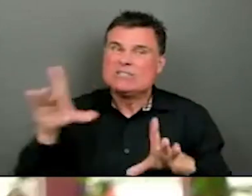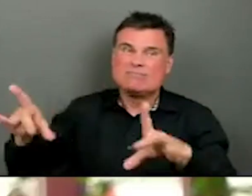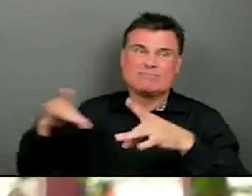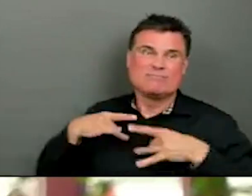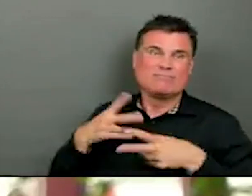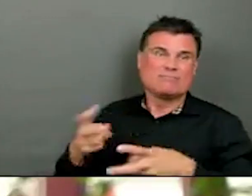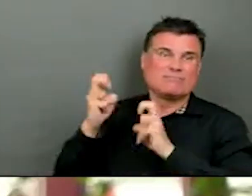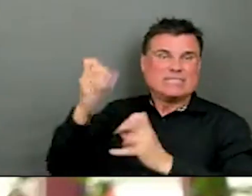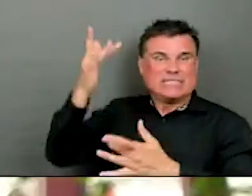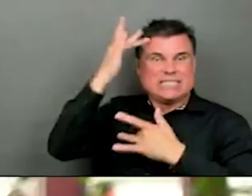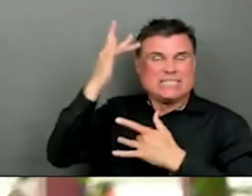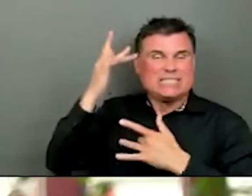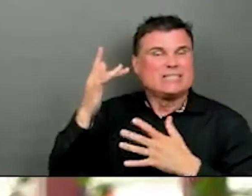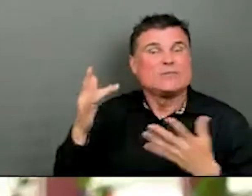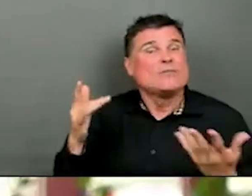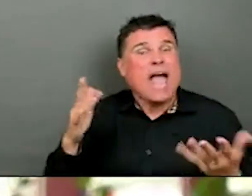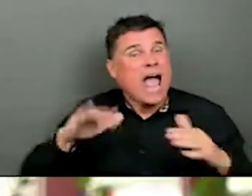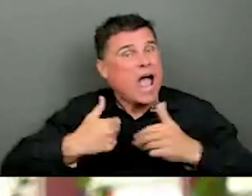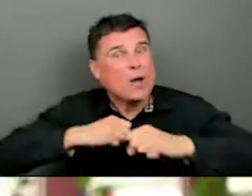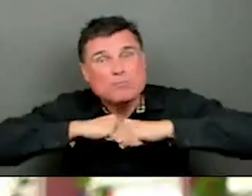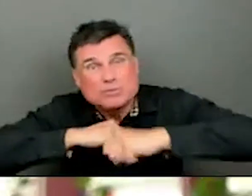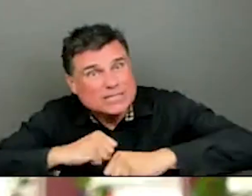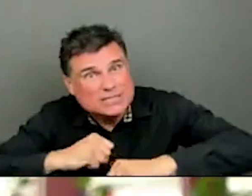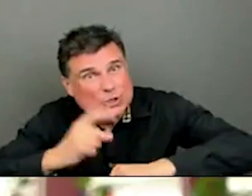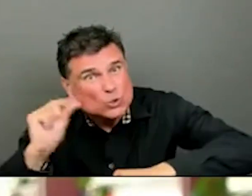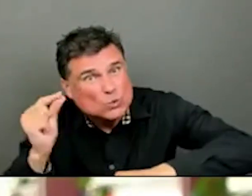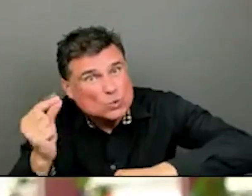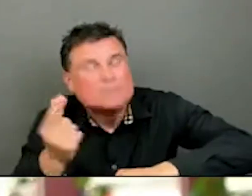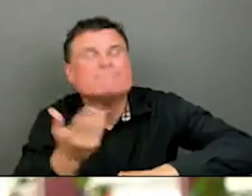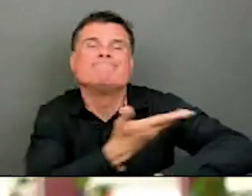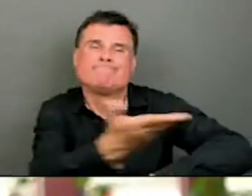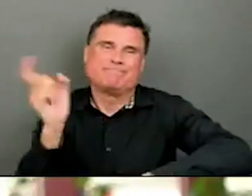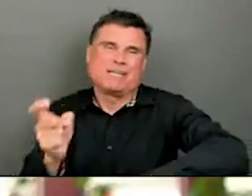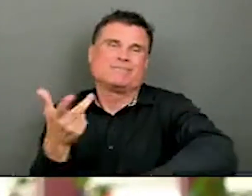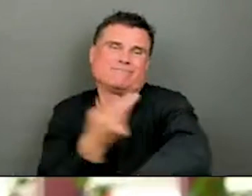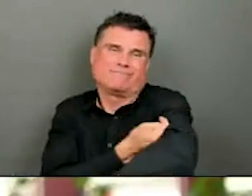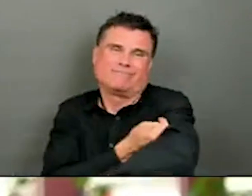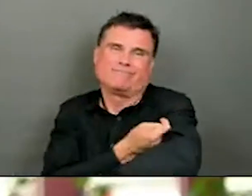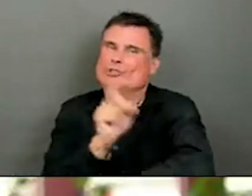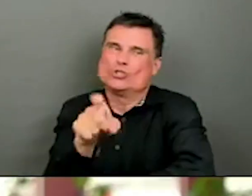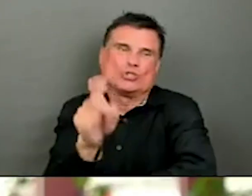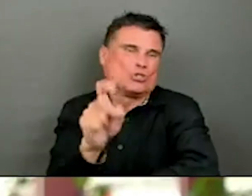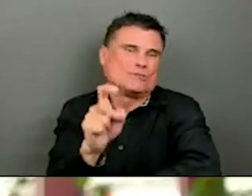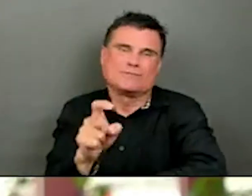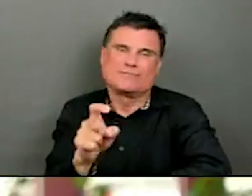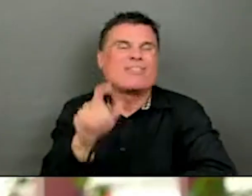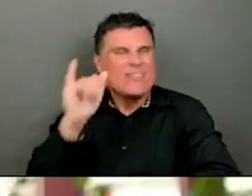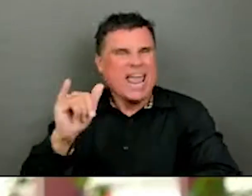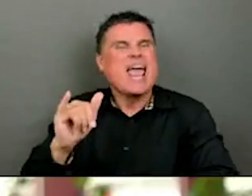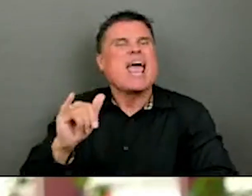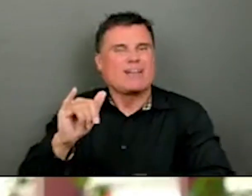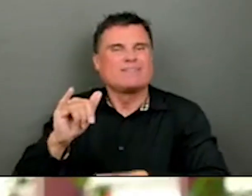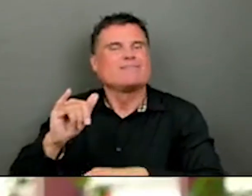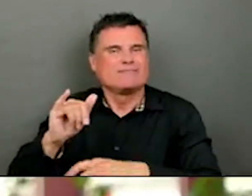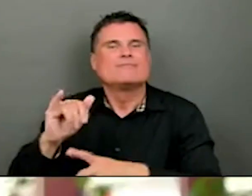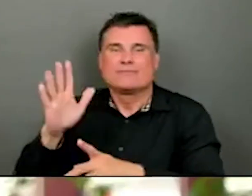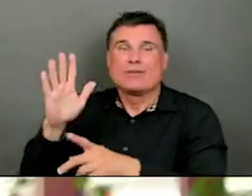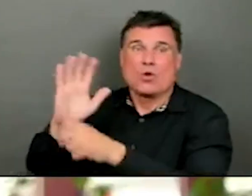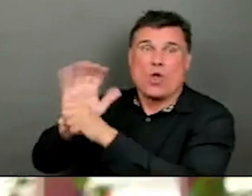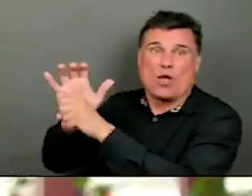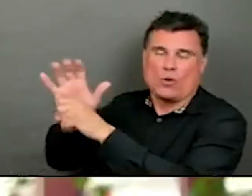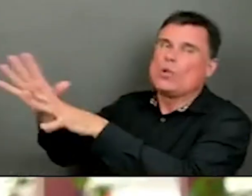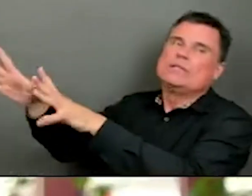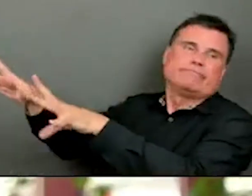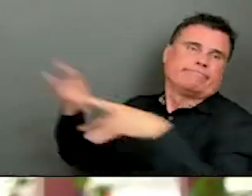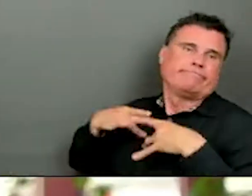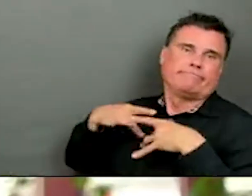best protection, and there is still potential of this virus to affect our communities. So to make this a summer we can all